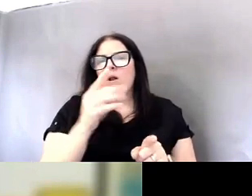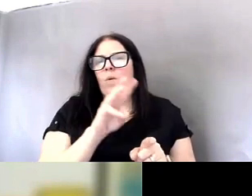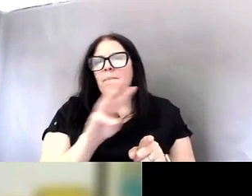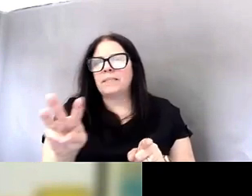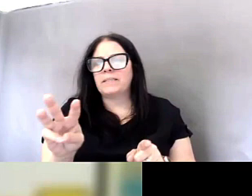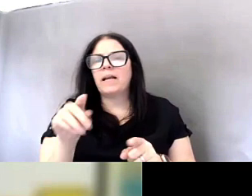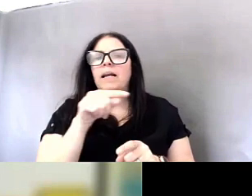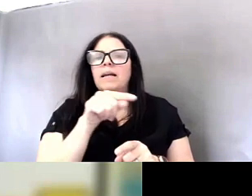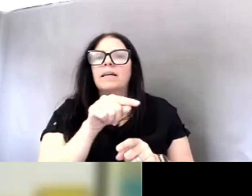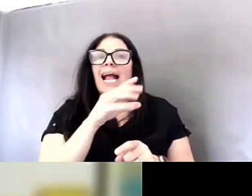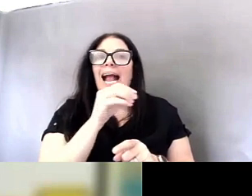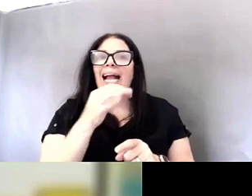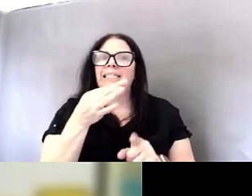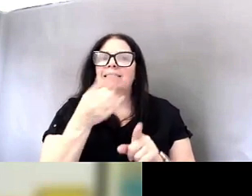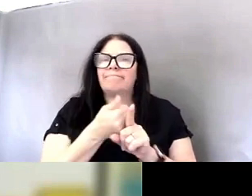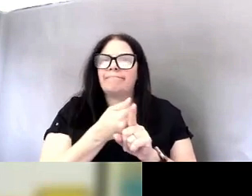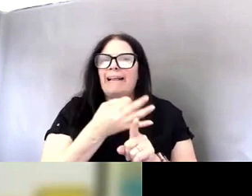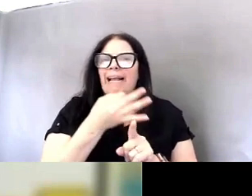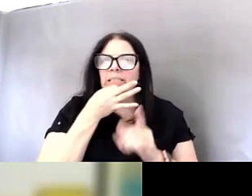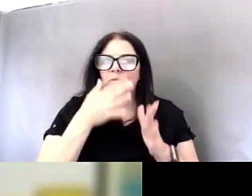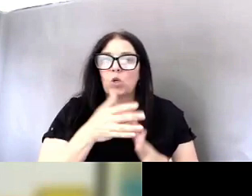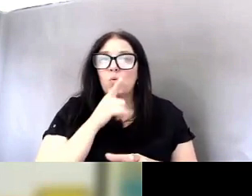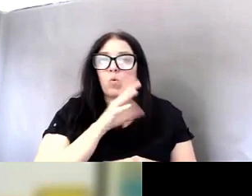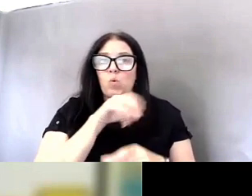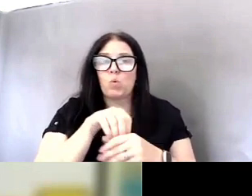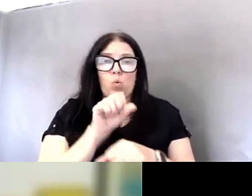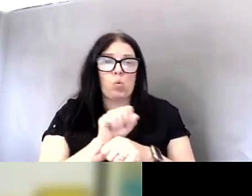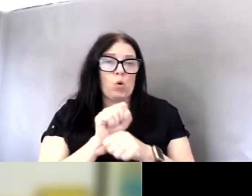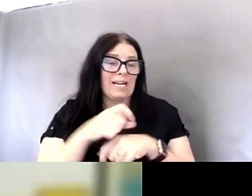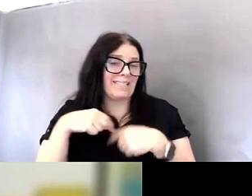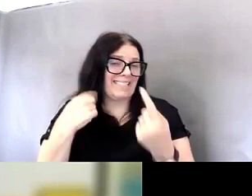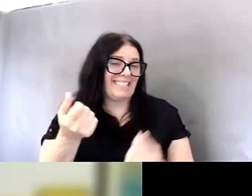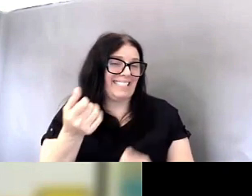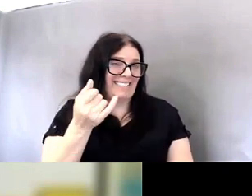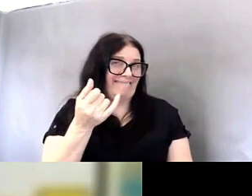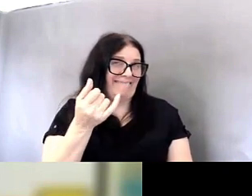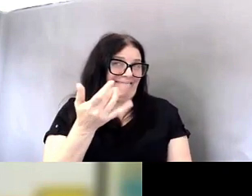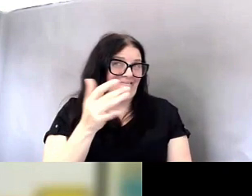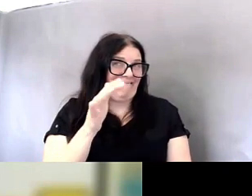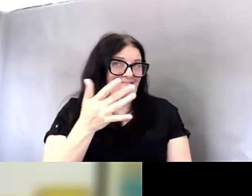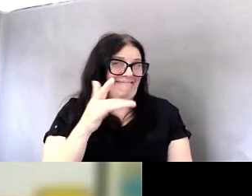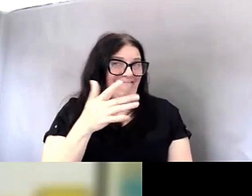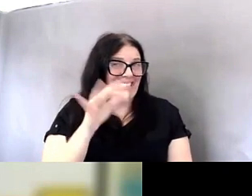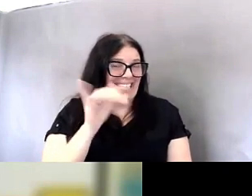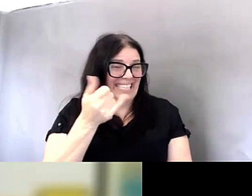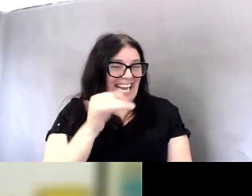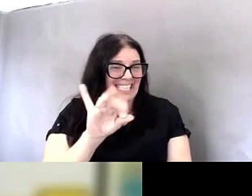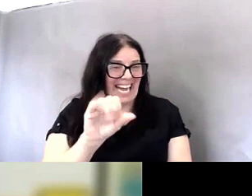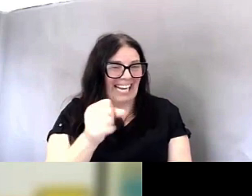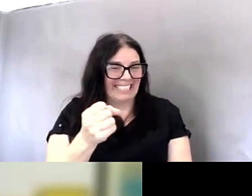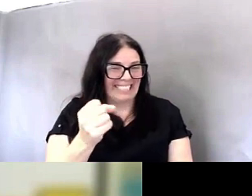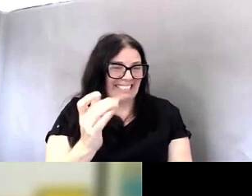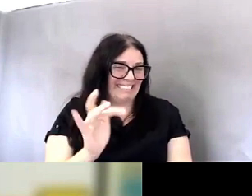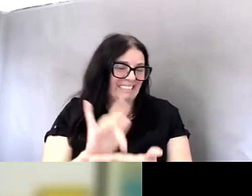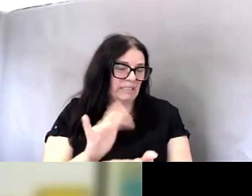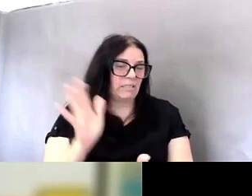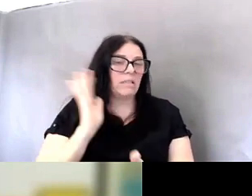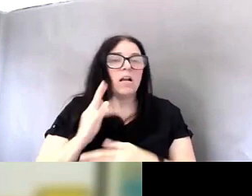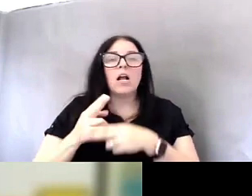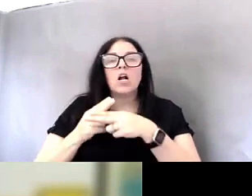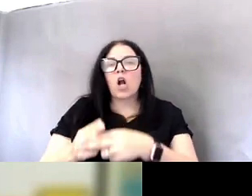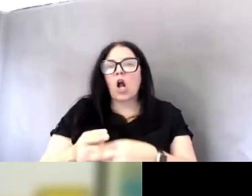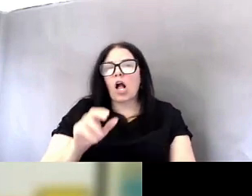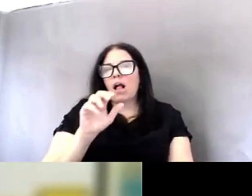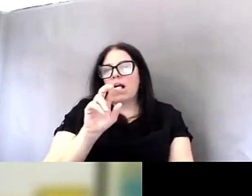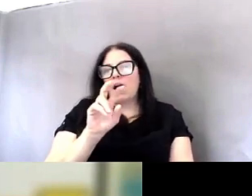and an expert who's been working in the field since the early 90s. The term then was violence,